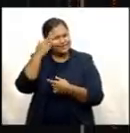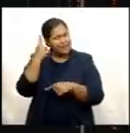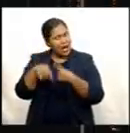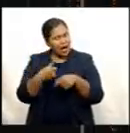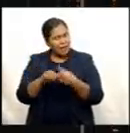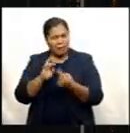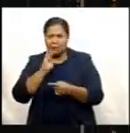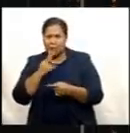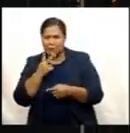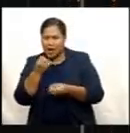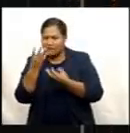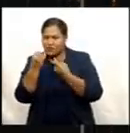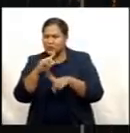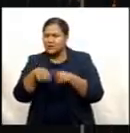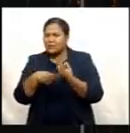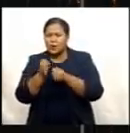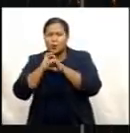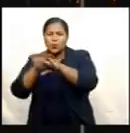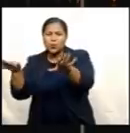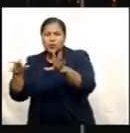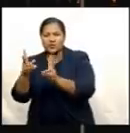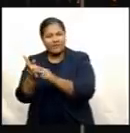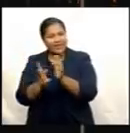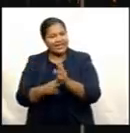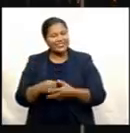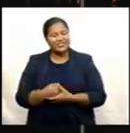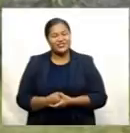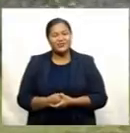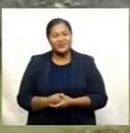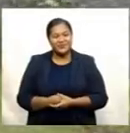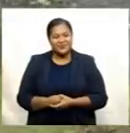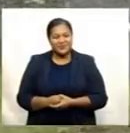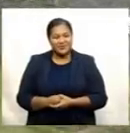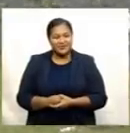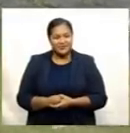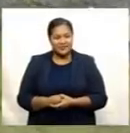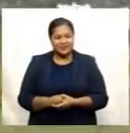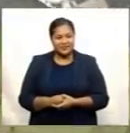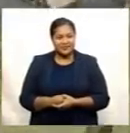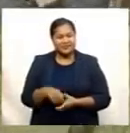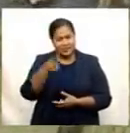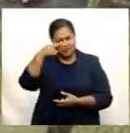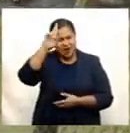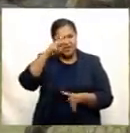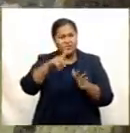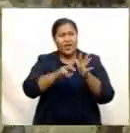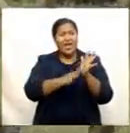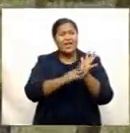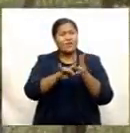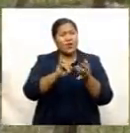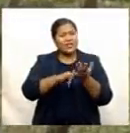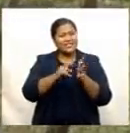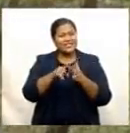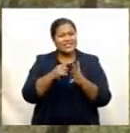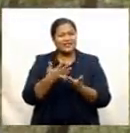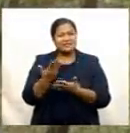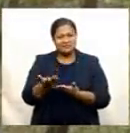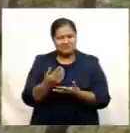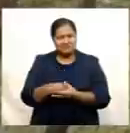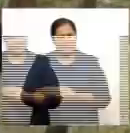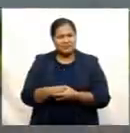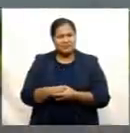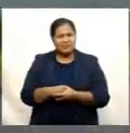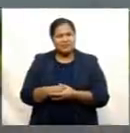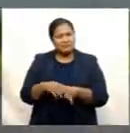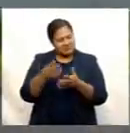being spread among villagers. Details with Felipe Naikaso. Ratu Emosi Mburuvatu is pleased with how Blue